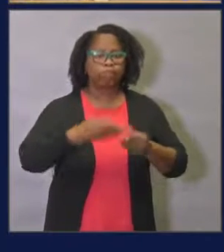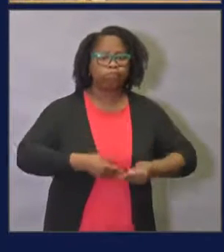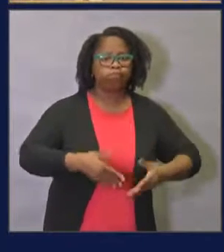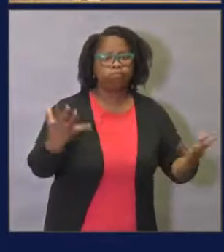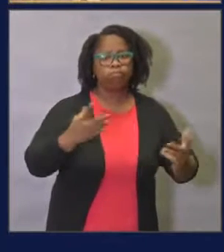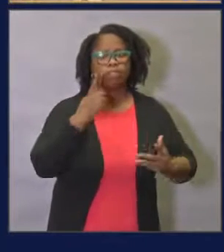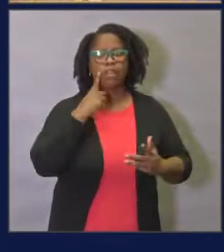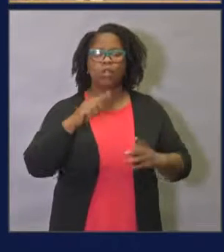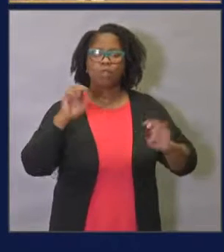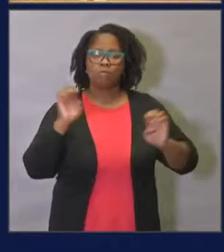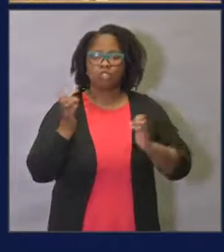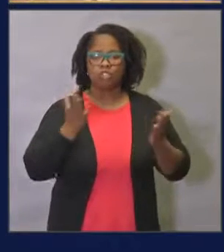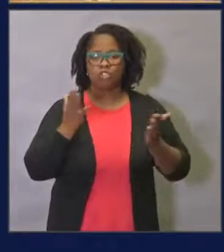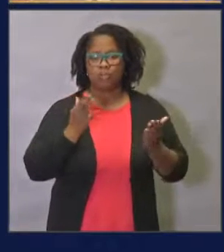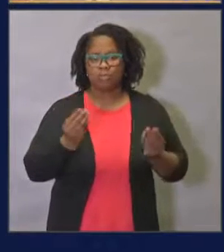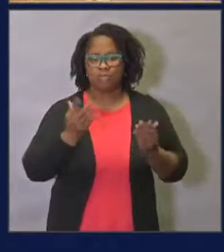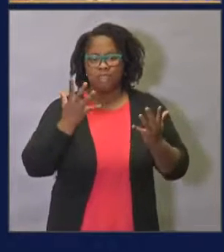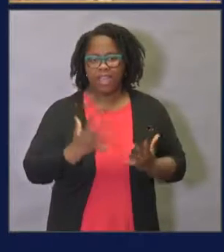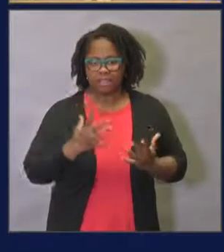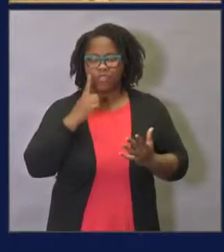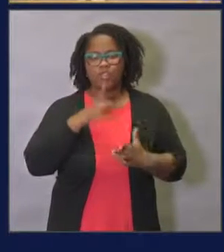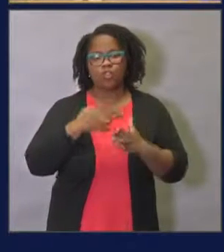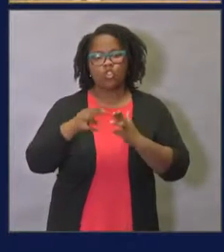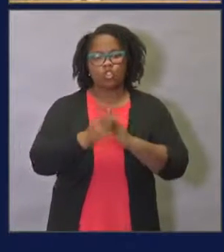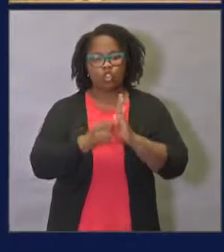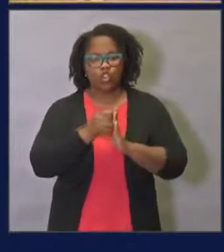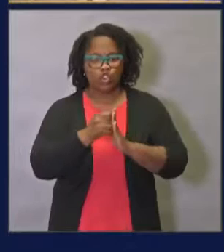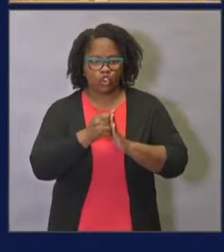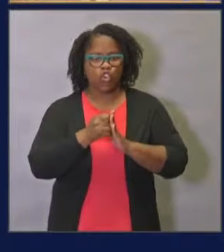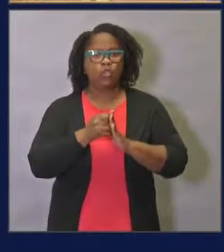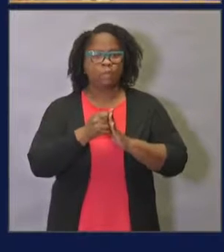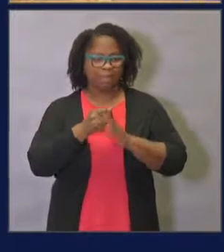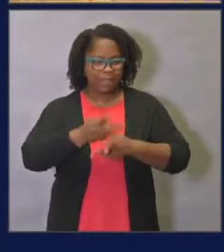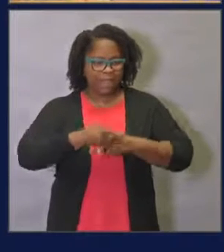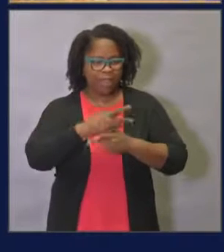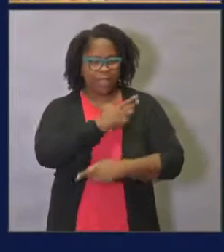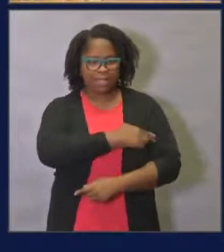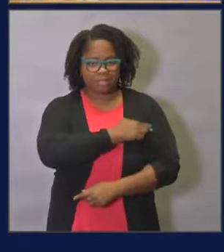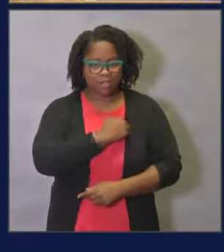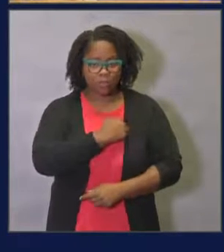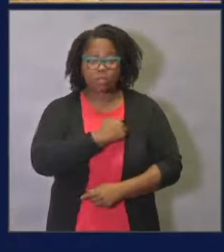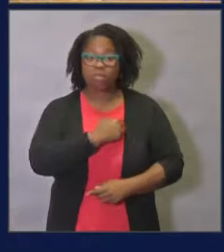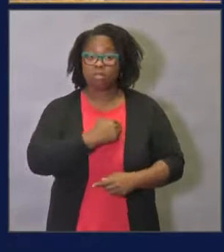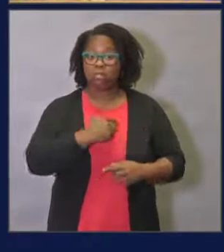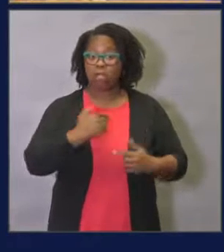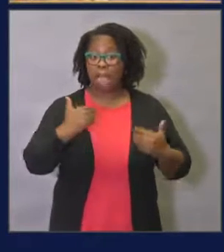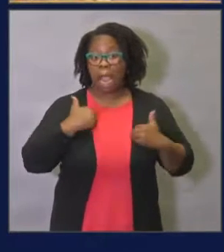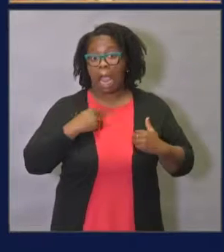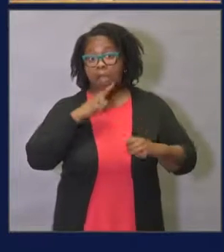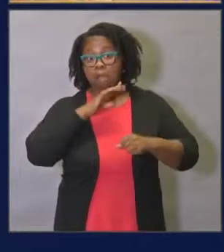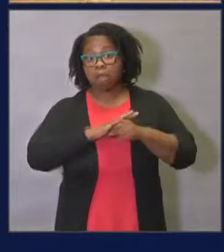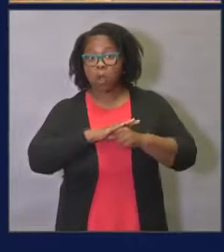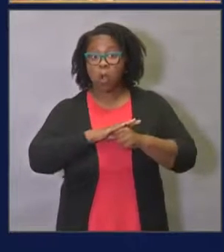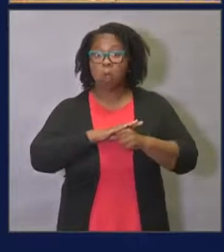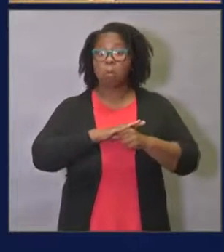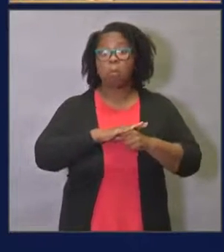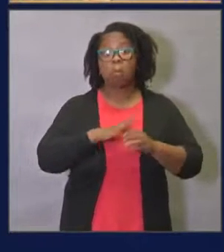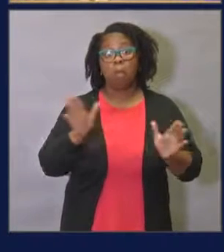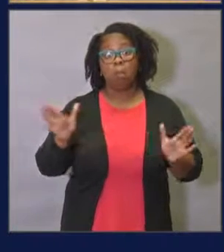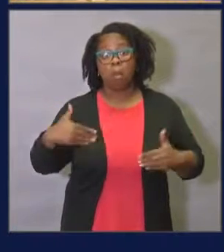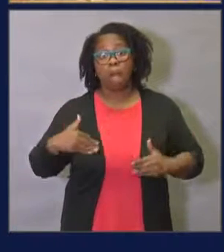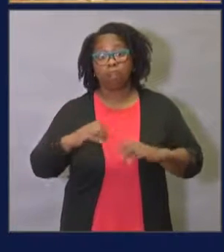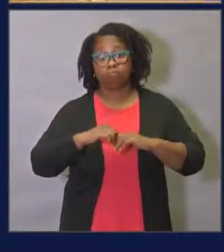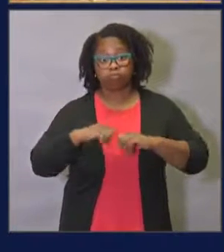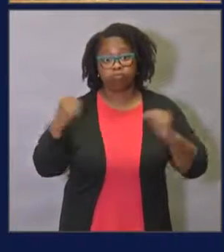frontline healthcare personnel at the acute care hospitals. We do not yet have confirmation on the exact date that we'll receive